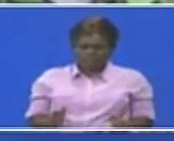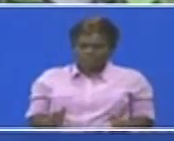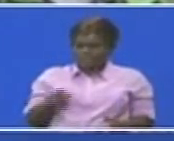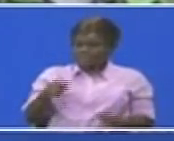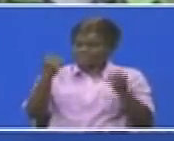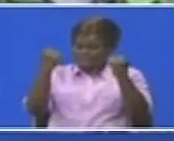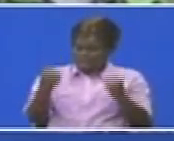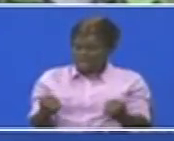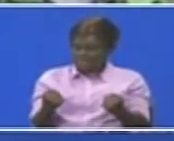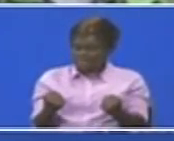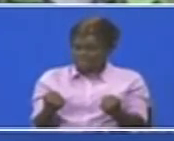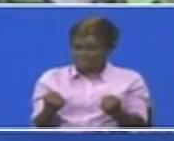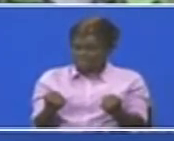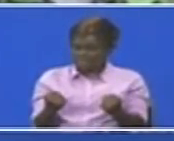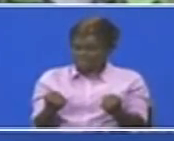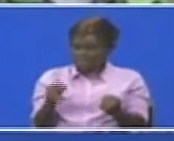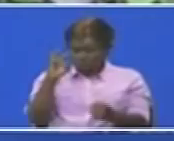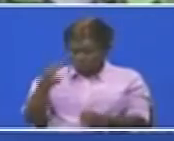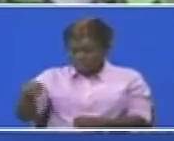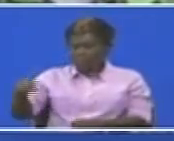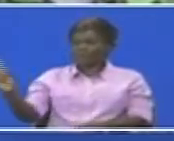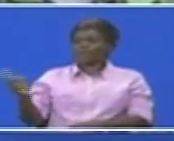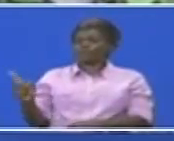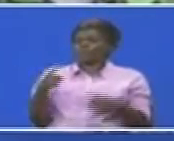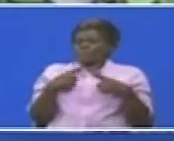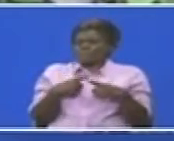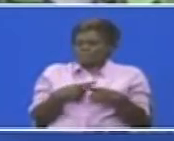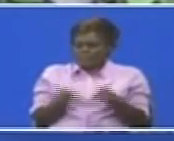very hard and rare to hear in Nairobi, but